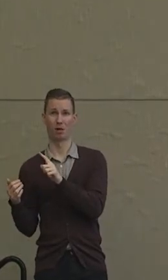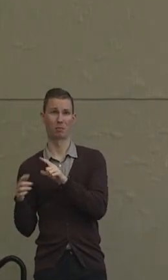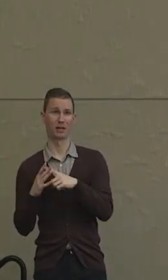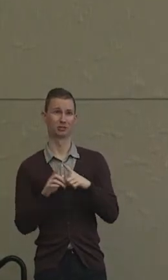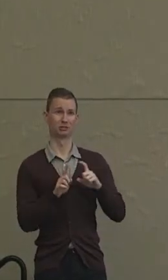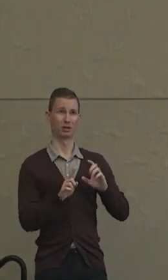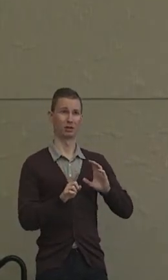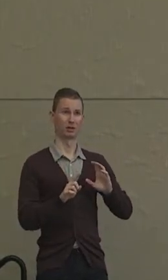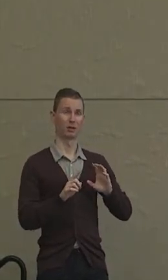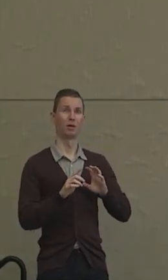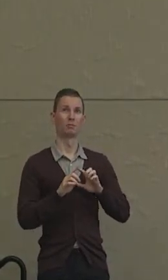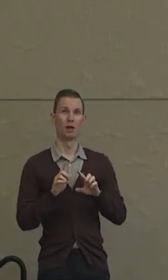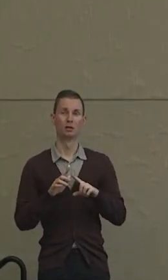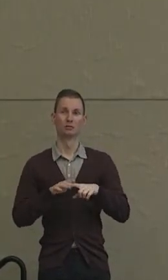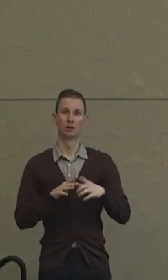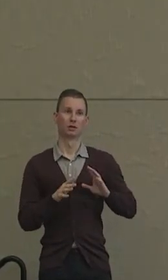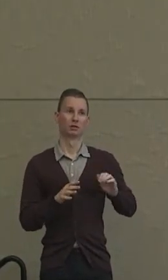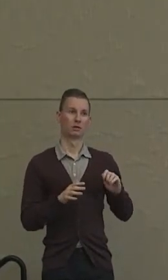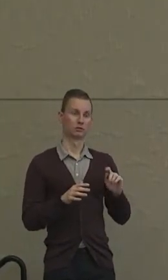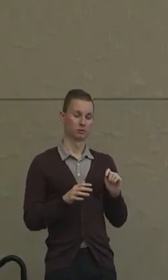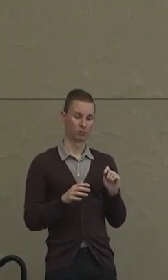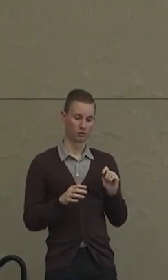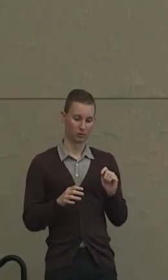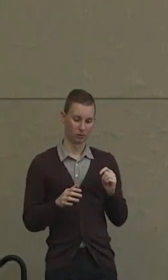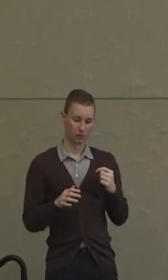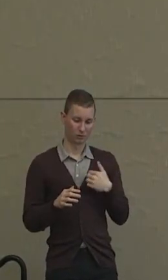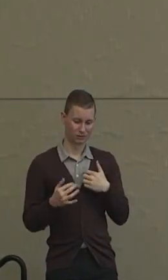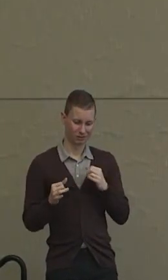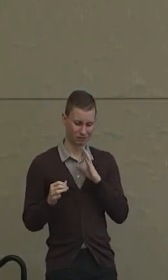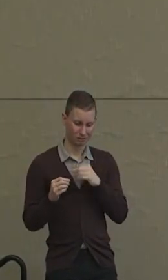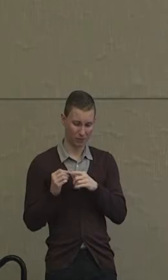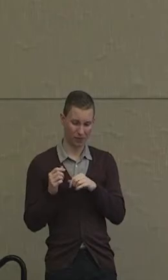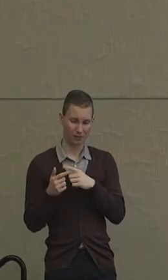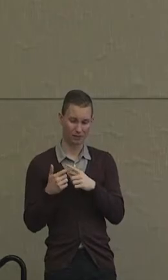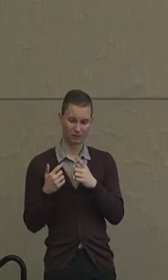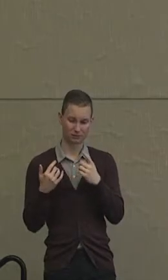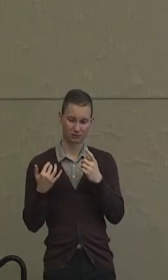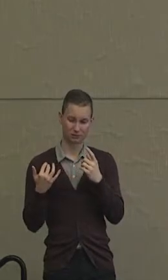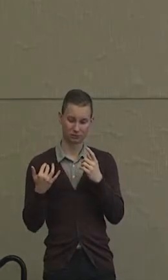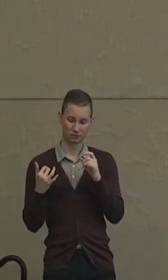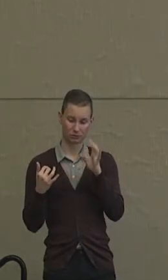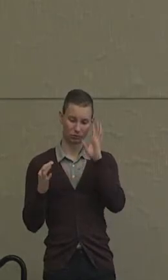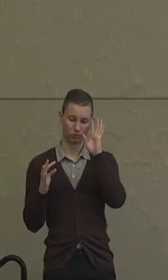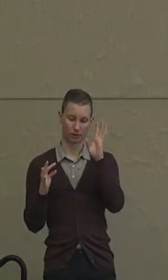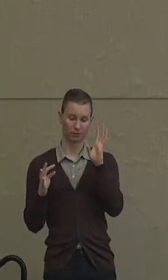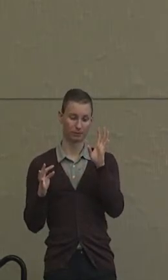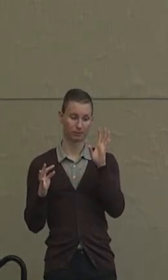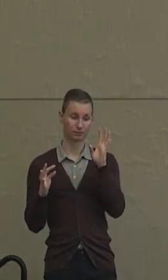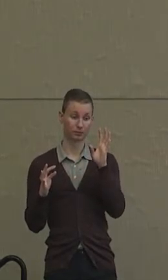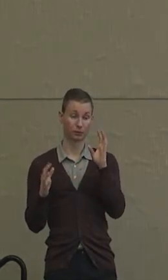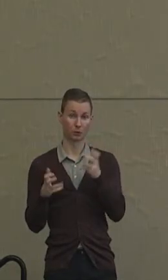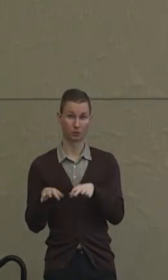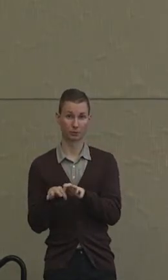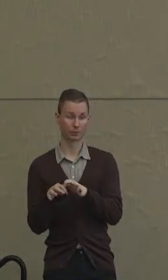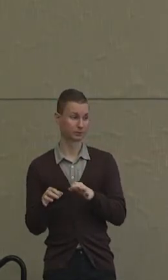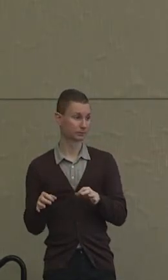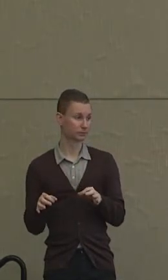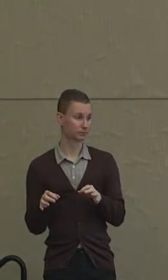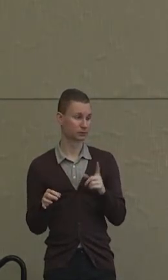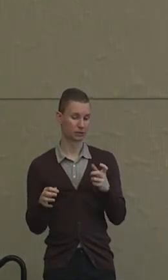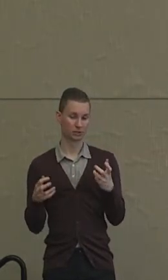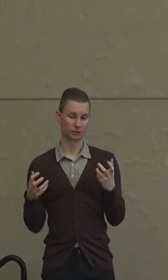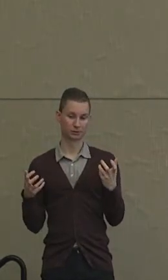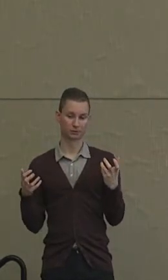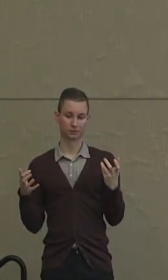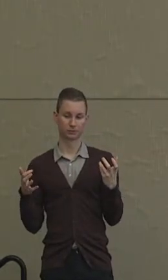hashtag like that day that would end up us still talking about it, and then also creating. I think the thing is aligning it with the things